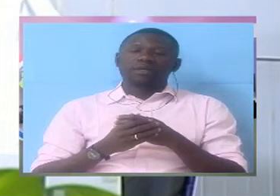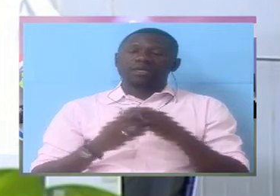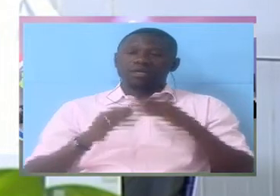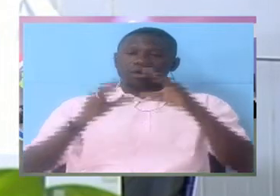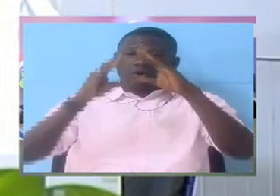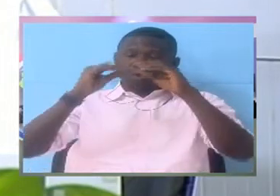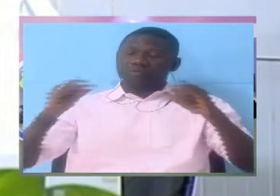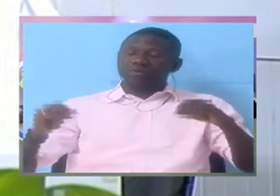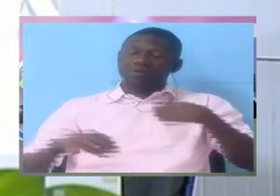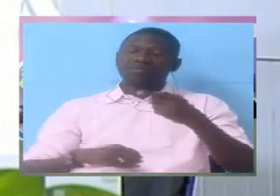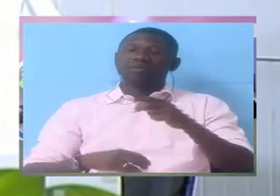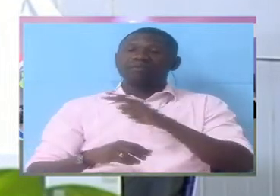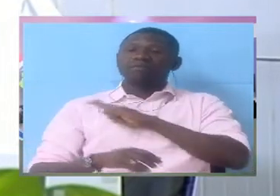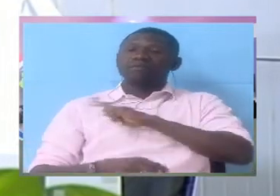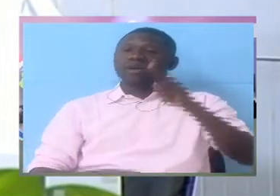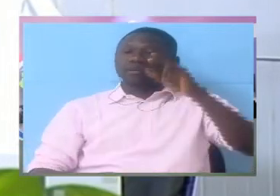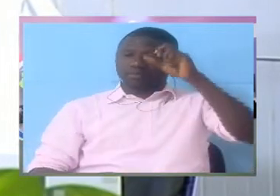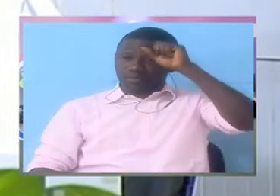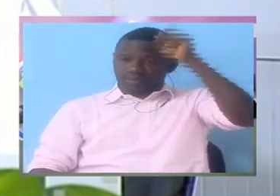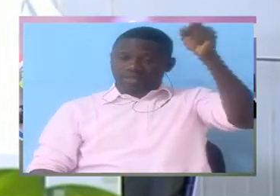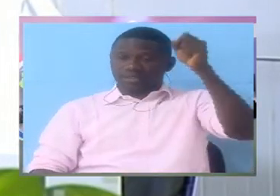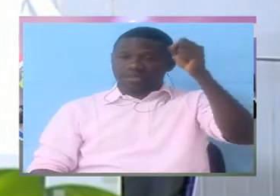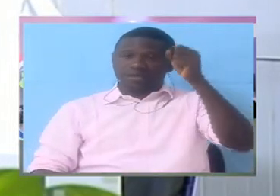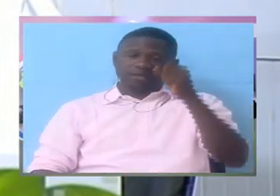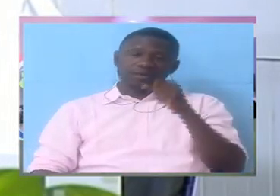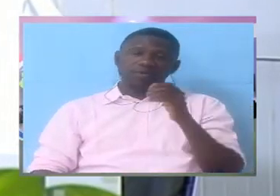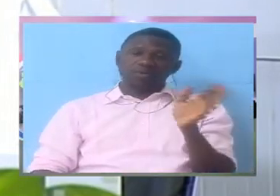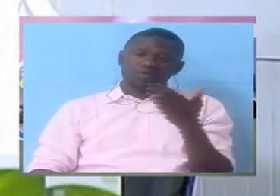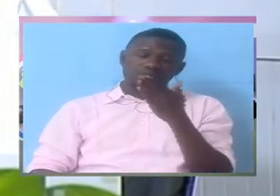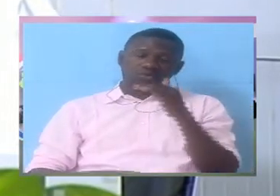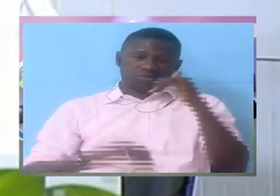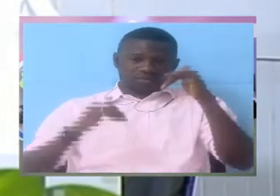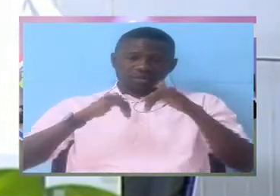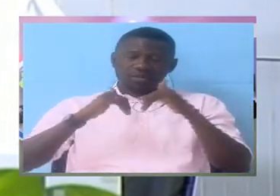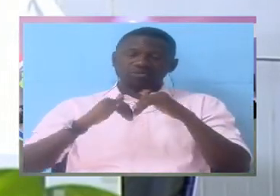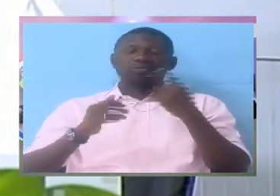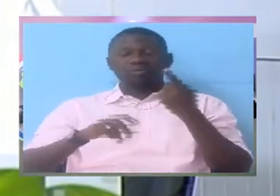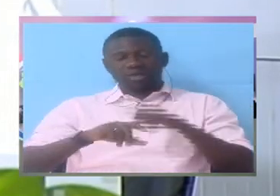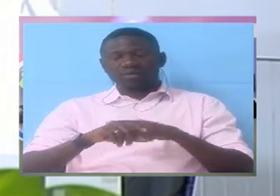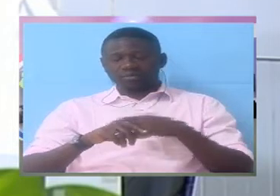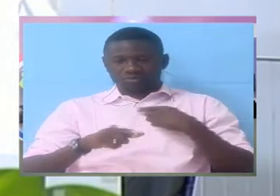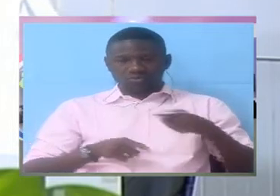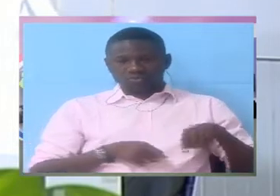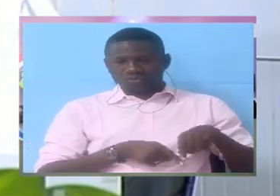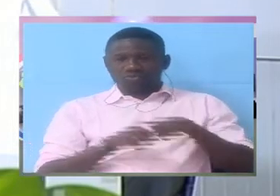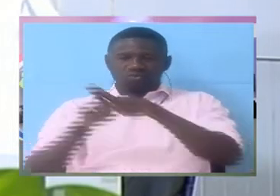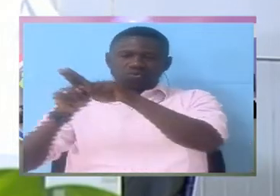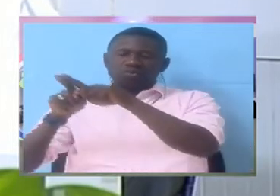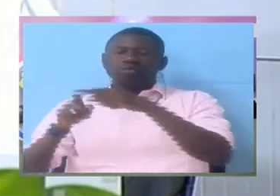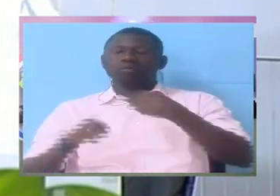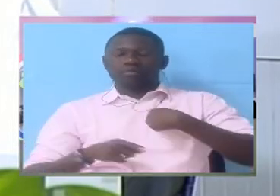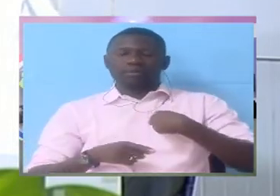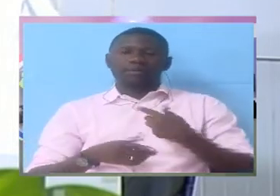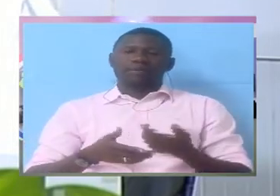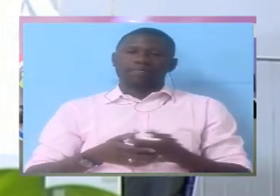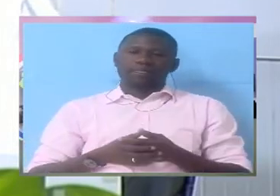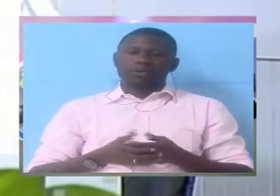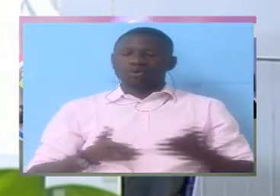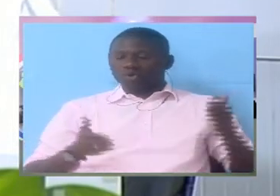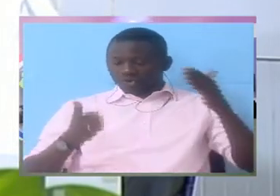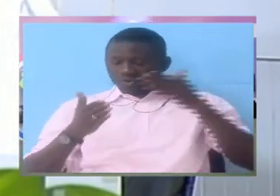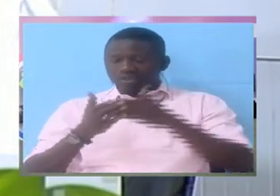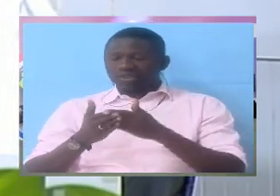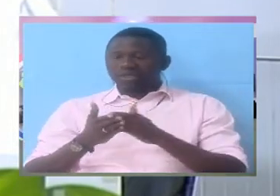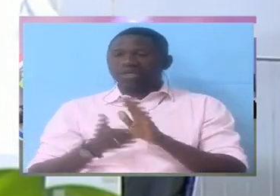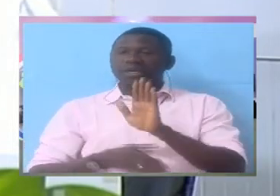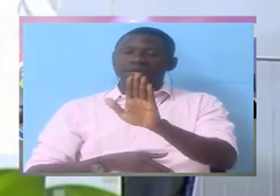Vice President. Vice President, the office of sometimes he goes along with me. To Modul Untel Nakata Nyola. Until later, I